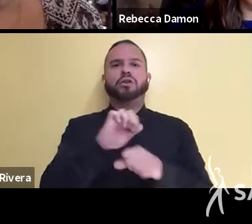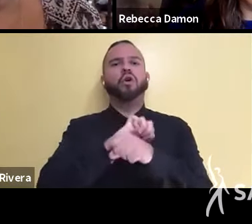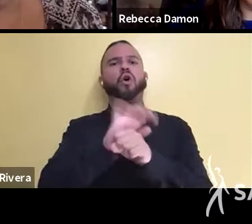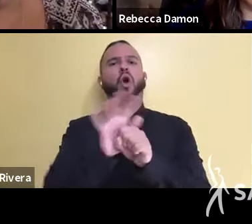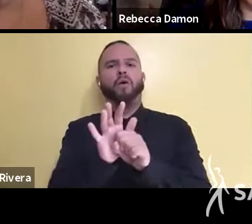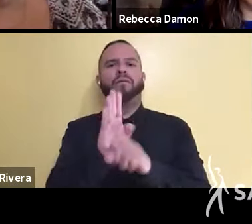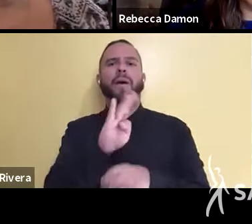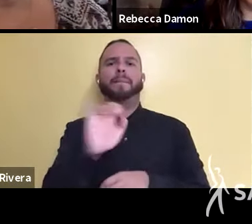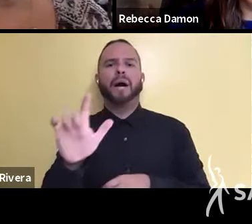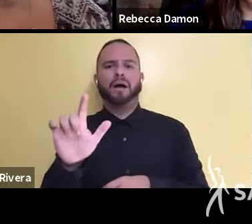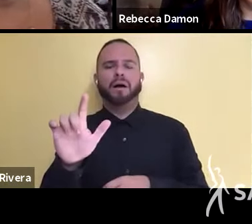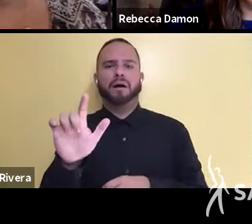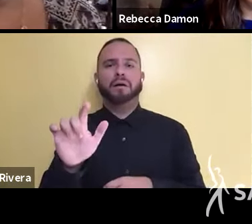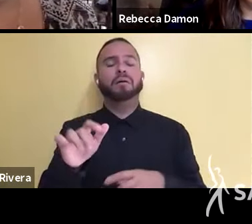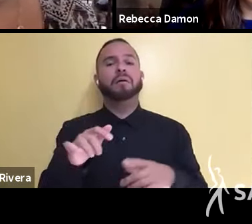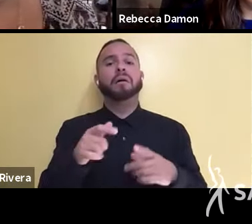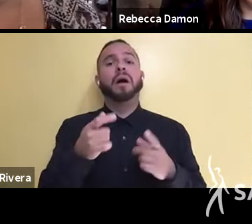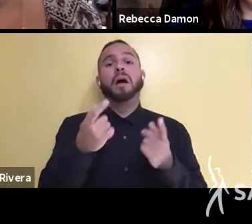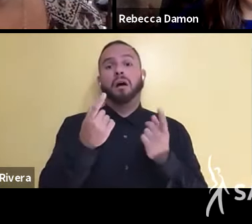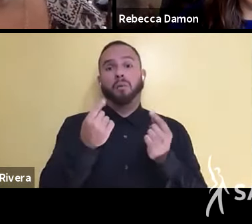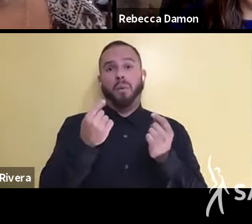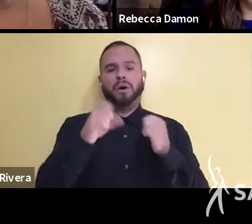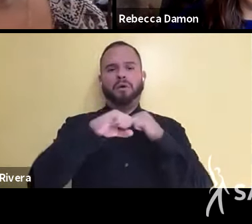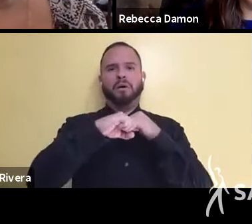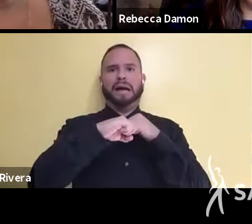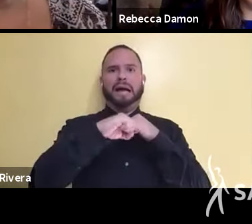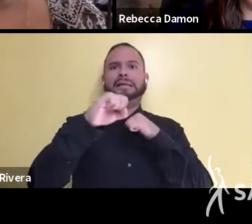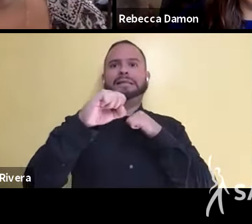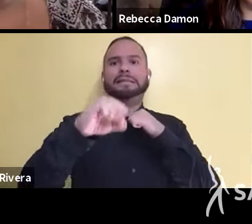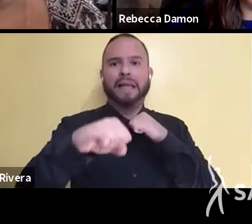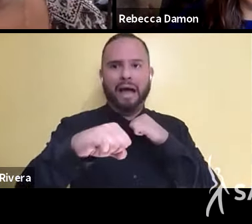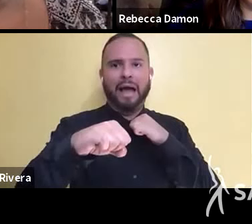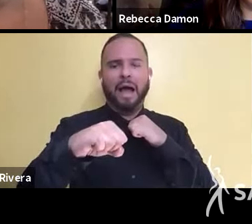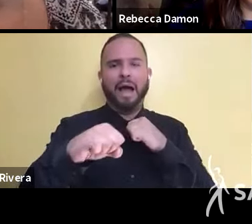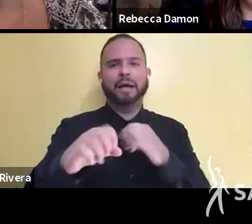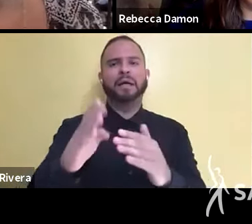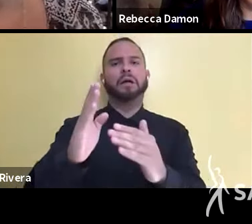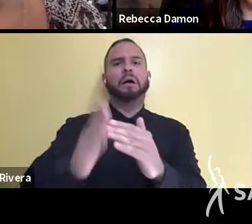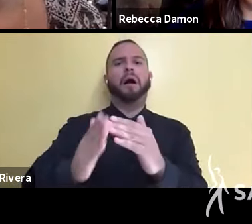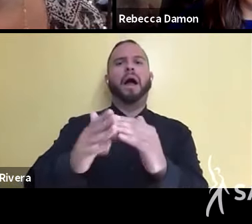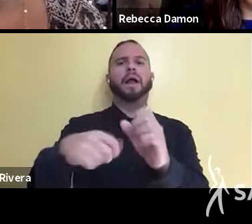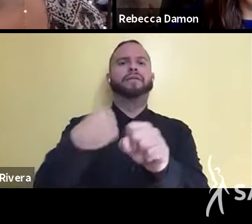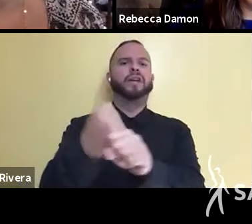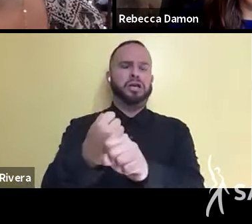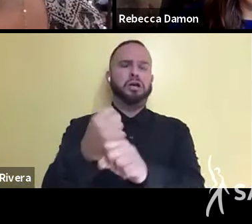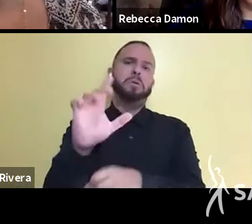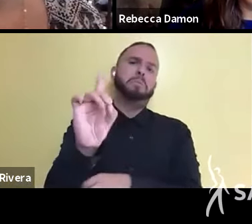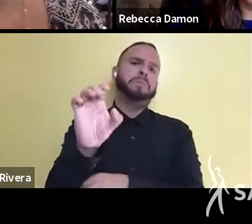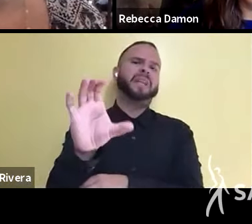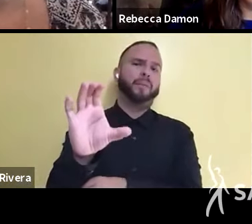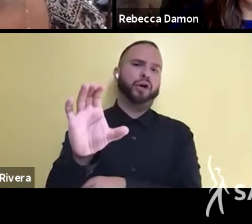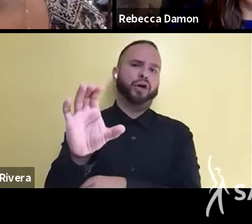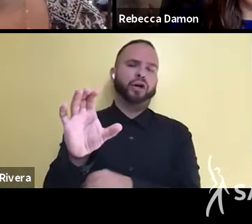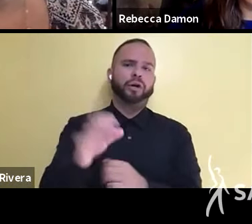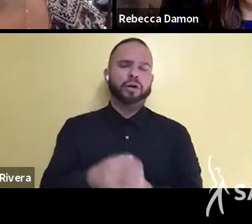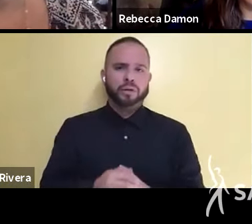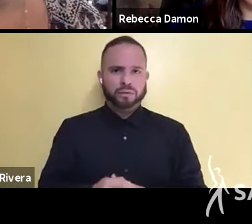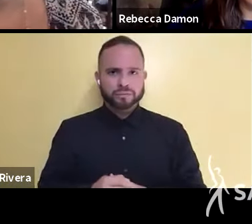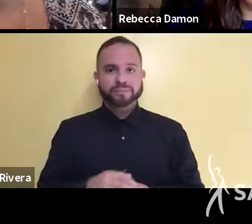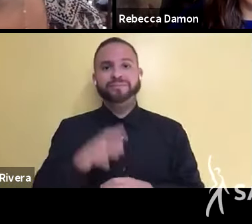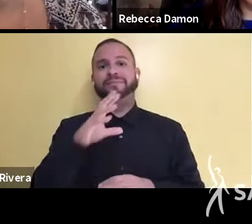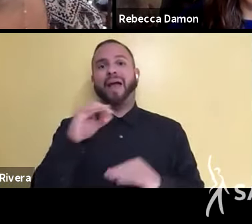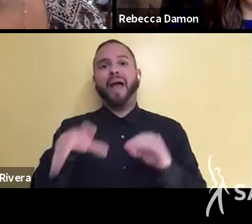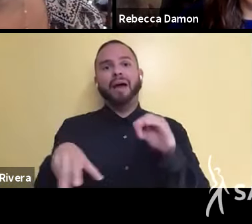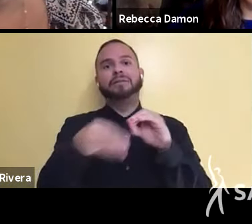have extended our unemployment benefits until the end of the year in December, in addition to providing